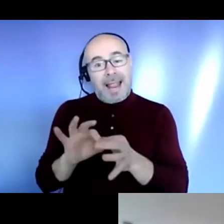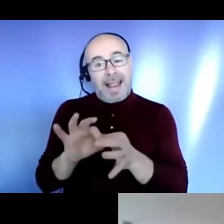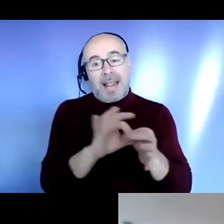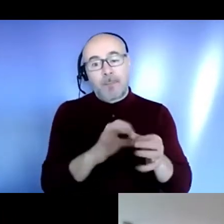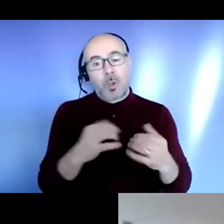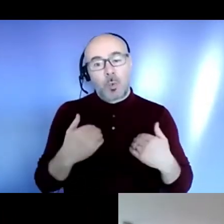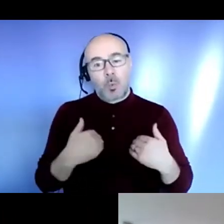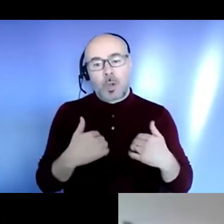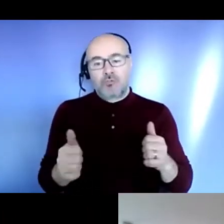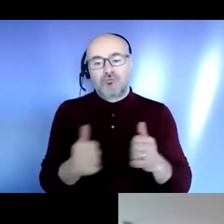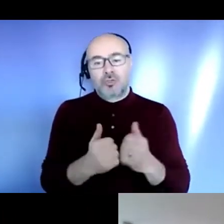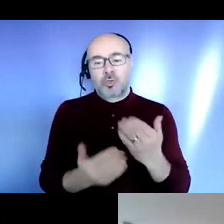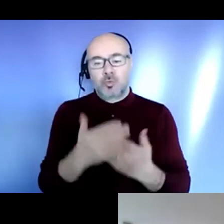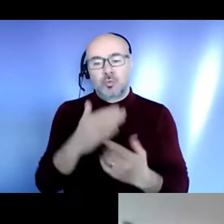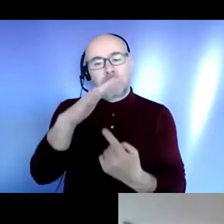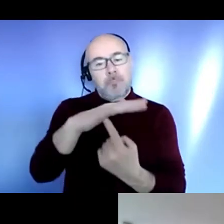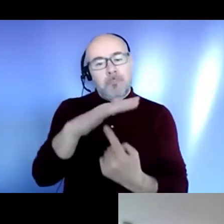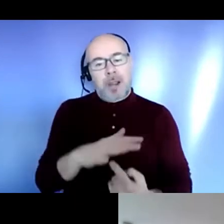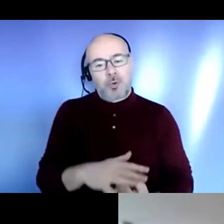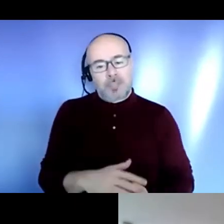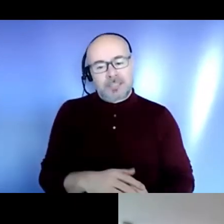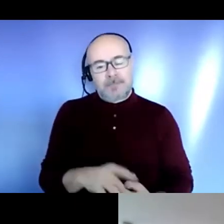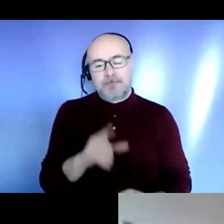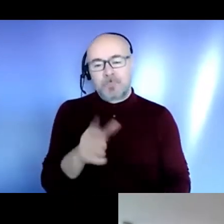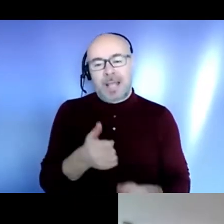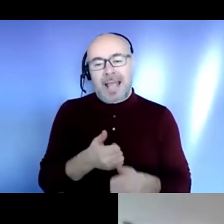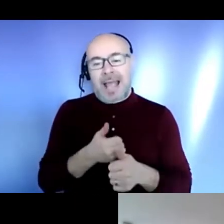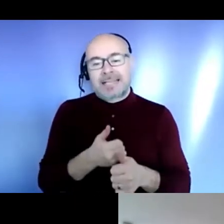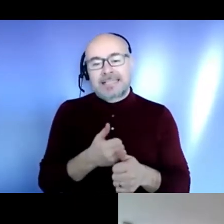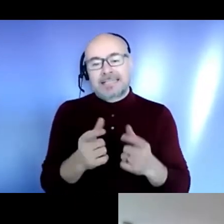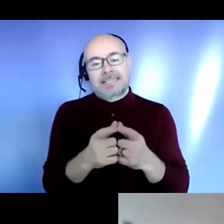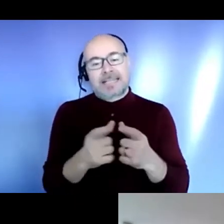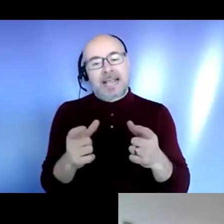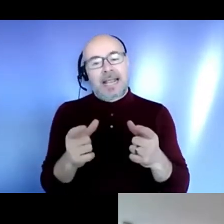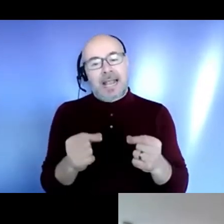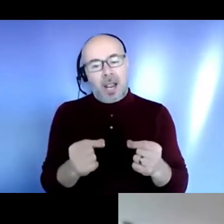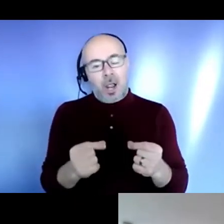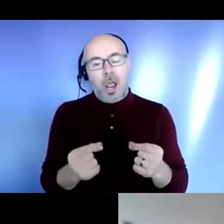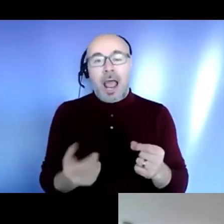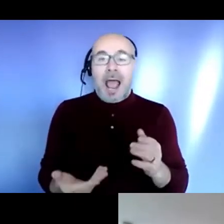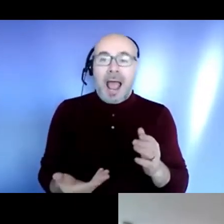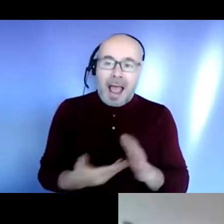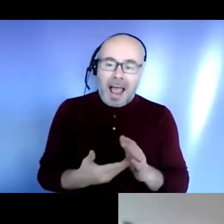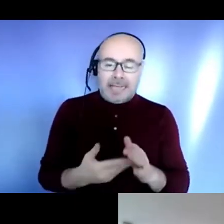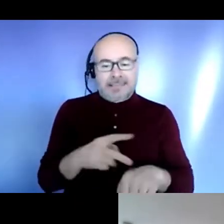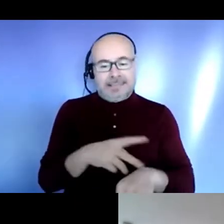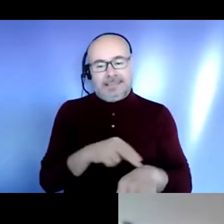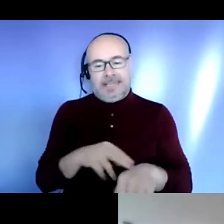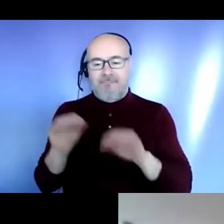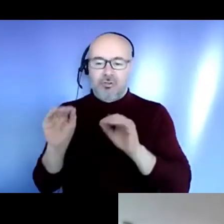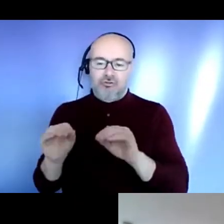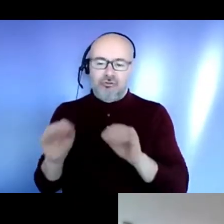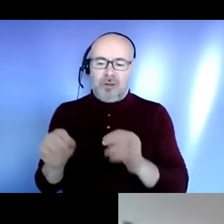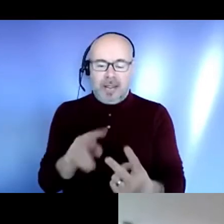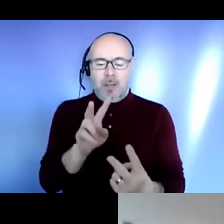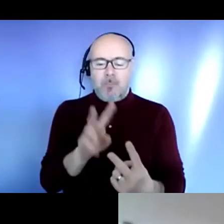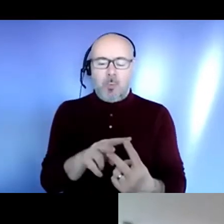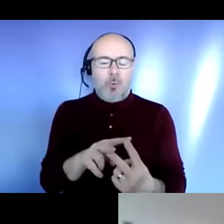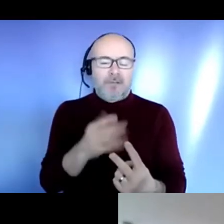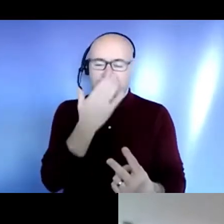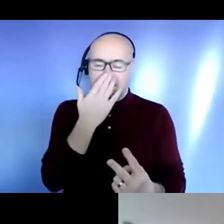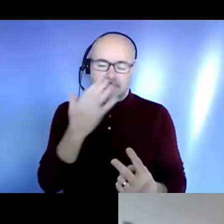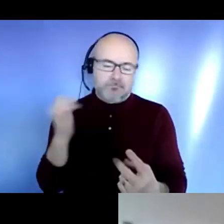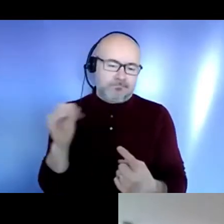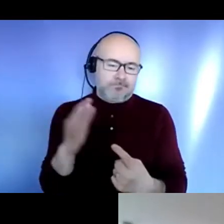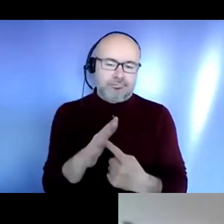and assistance cards, as always, together with staff training, was brought up in just about every discussion.